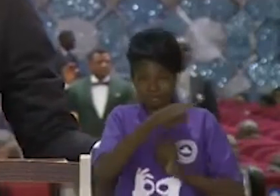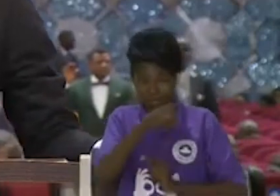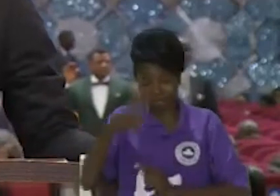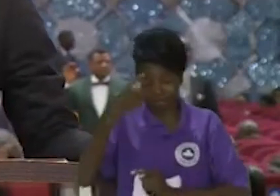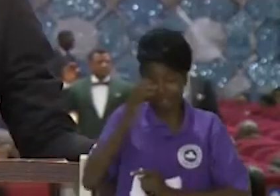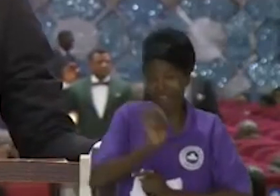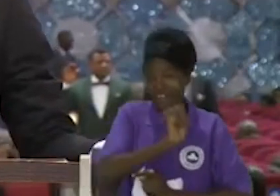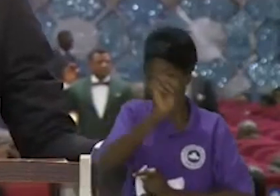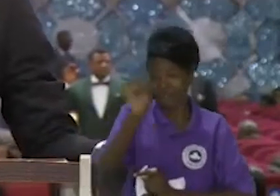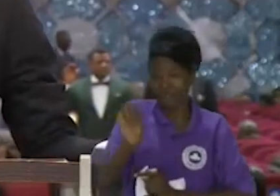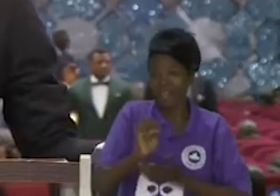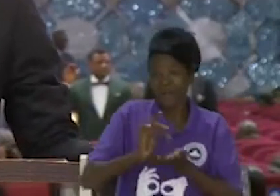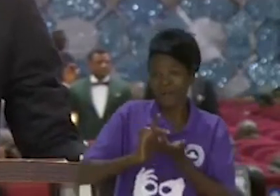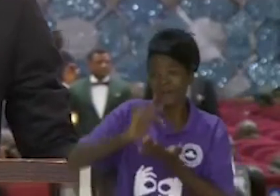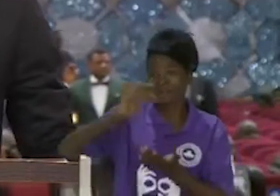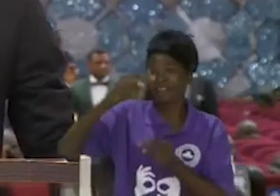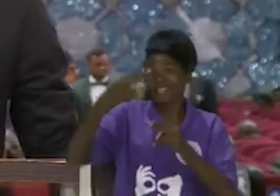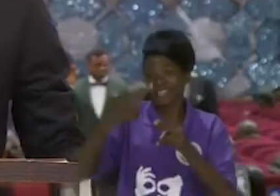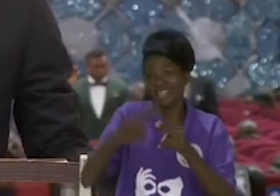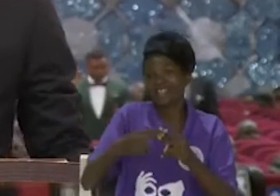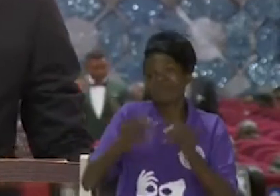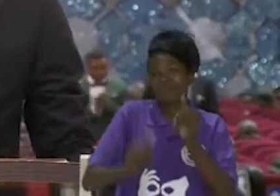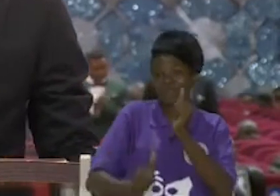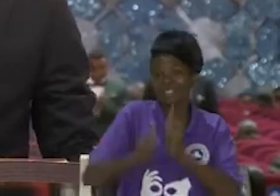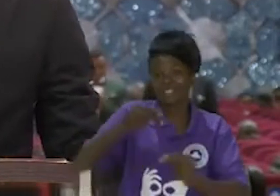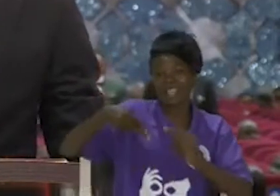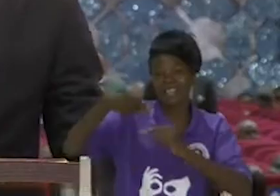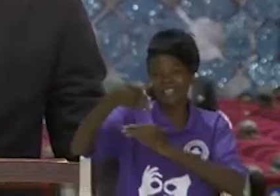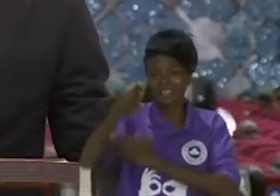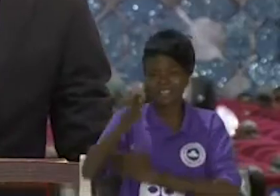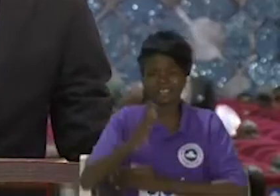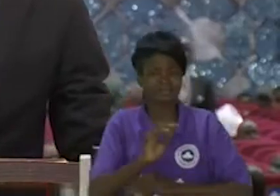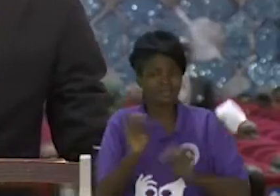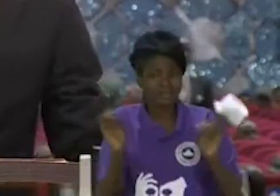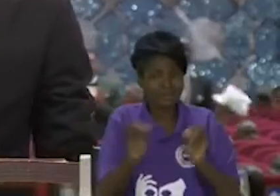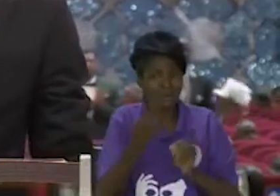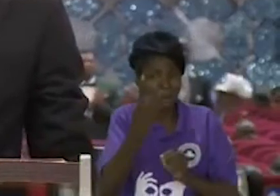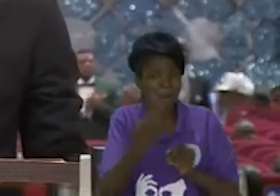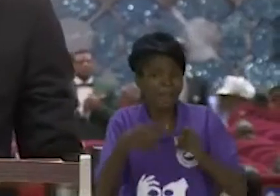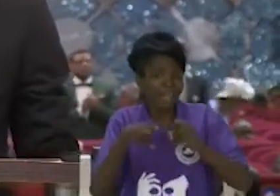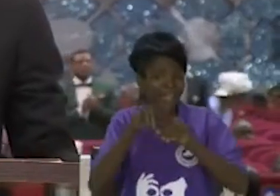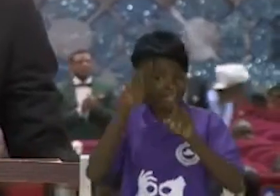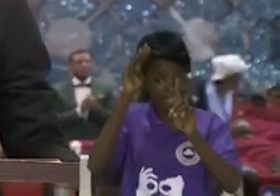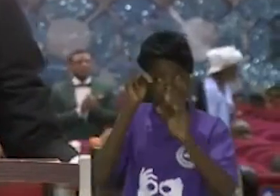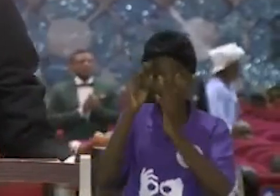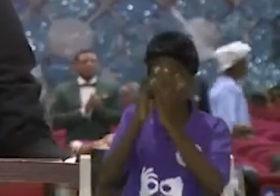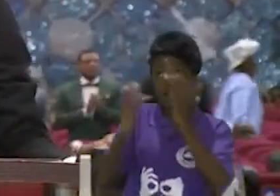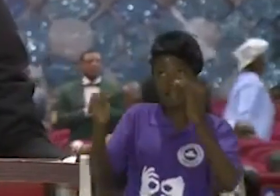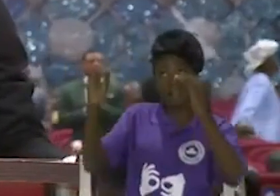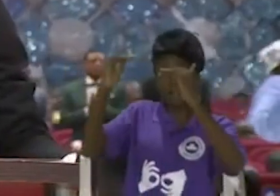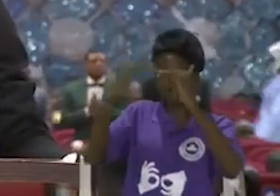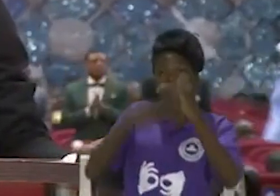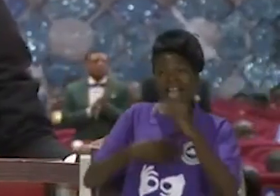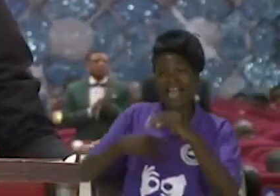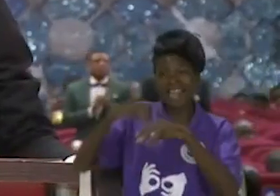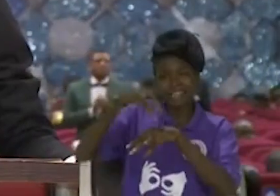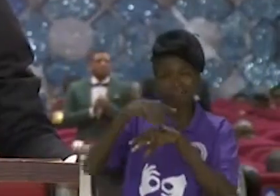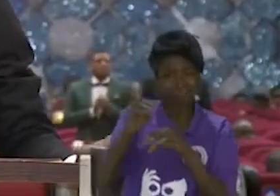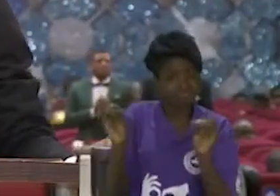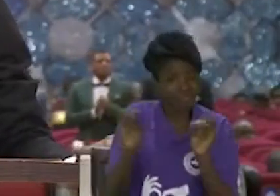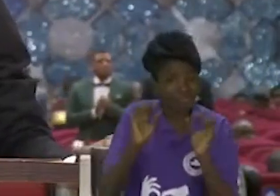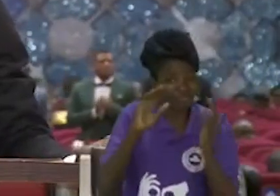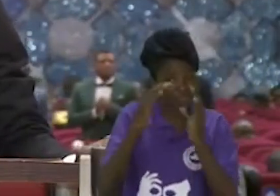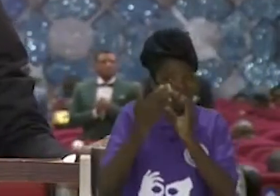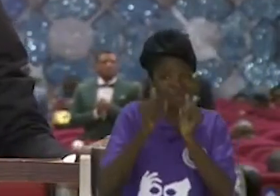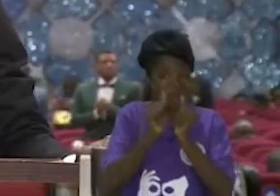forever. Glorify the name of the Most High God, for there is none like him. In heaven and on earth, there is none to be compared to him.